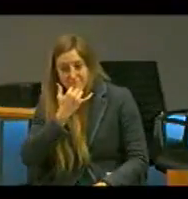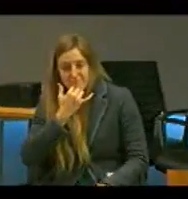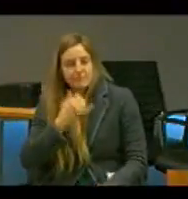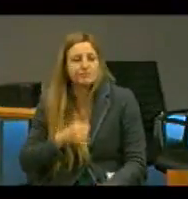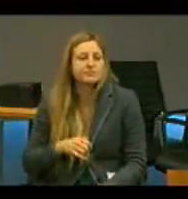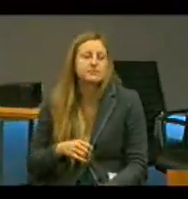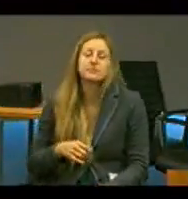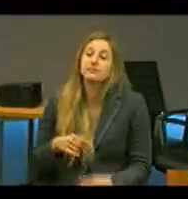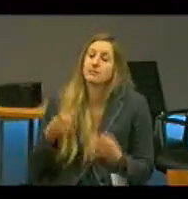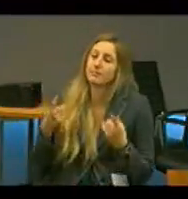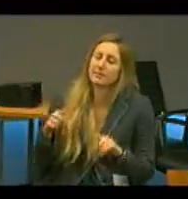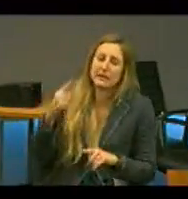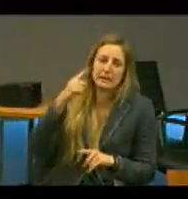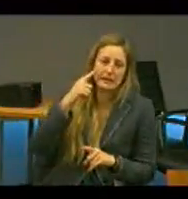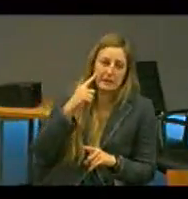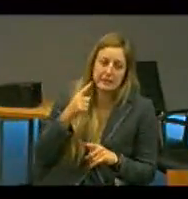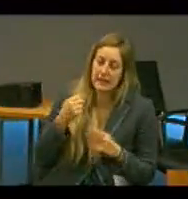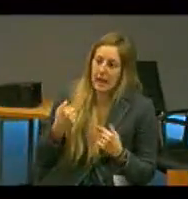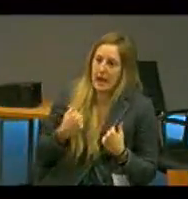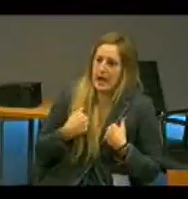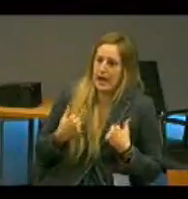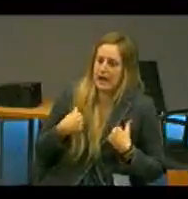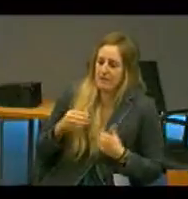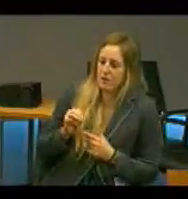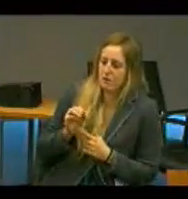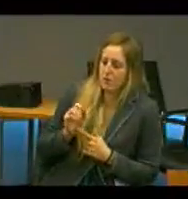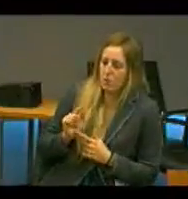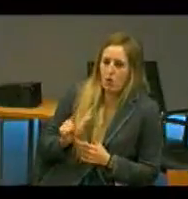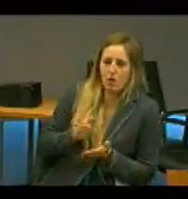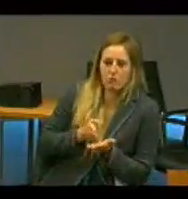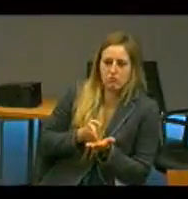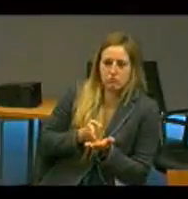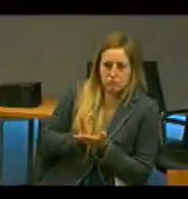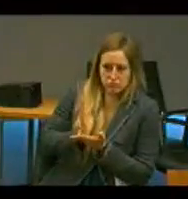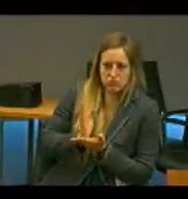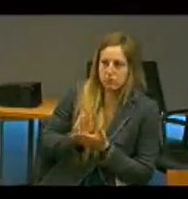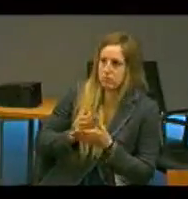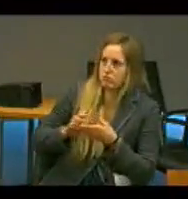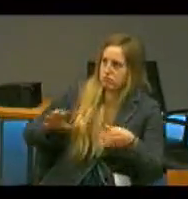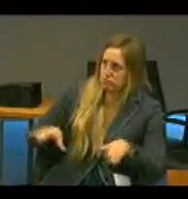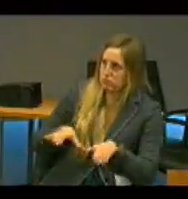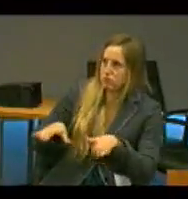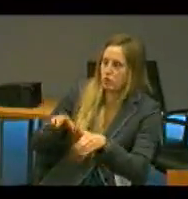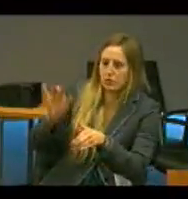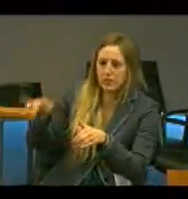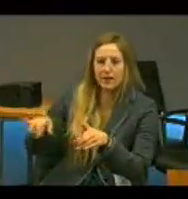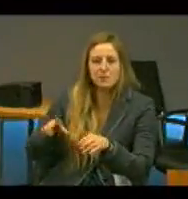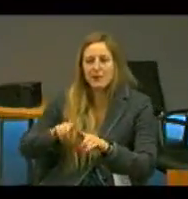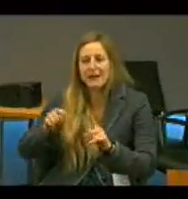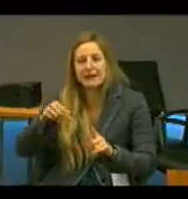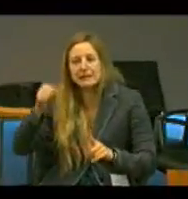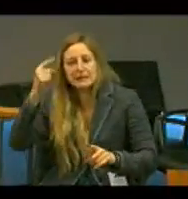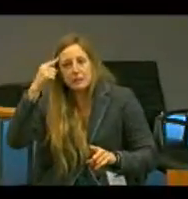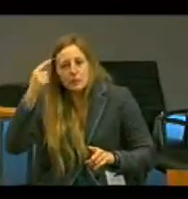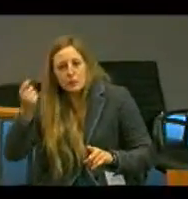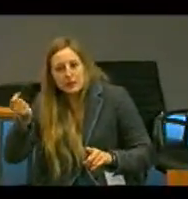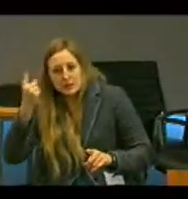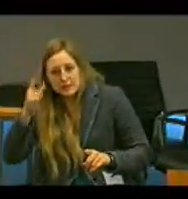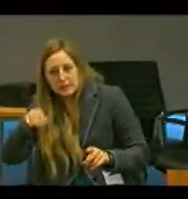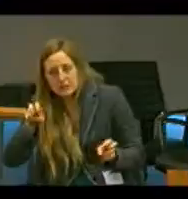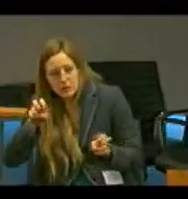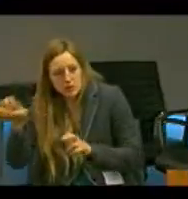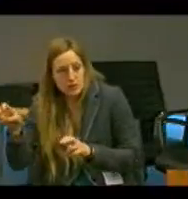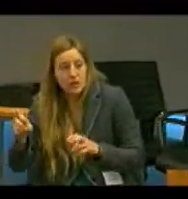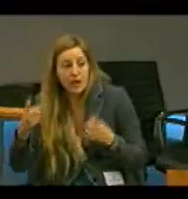I think they have a moral obligation to do that, but I'm not sure whether they're going to be able to understand this issue. Thus, I urge